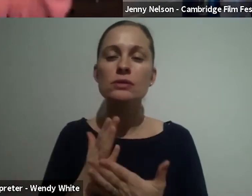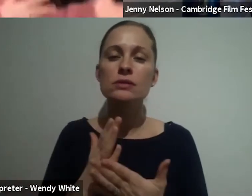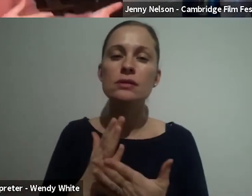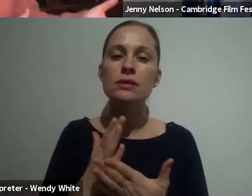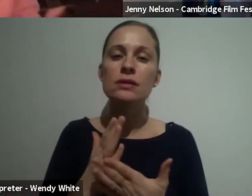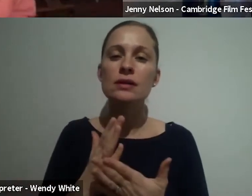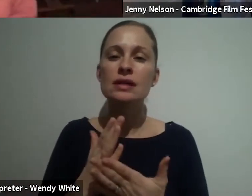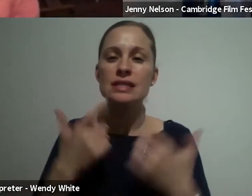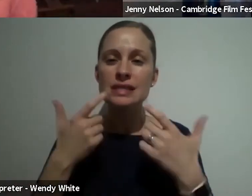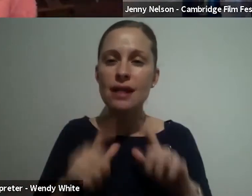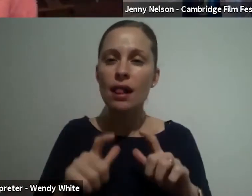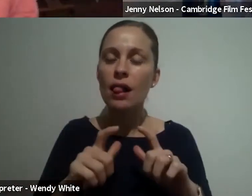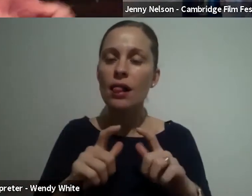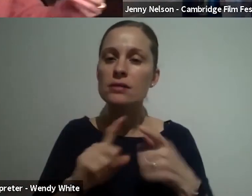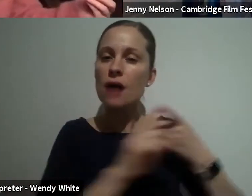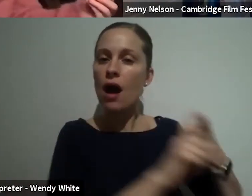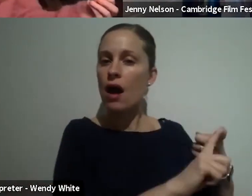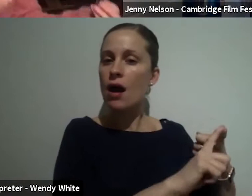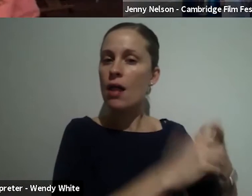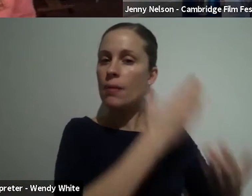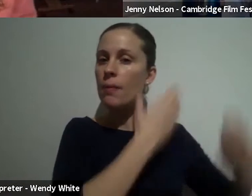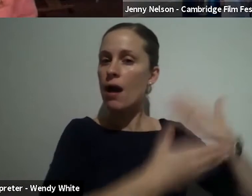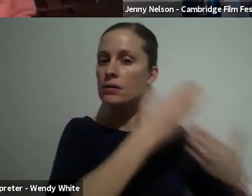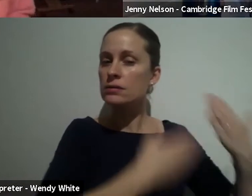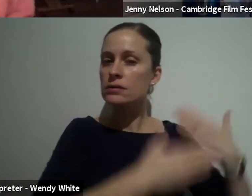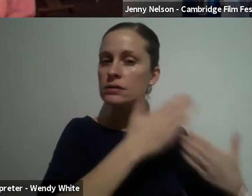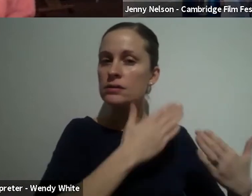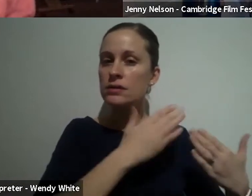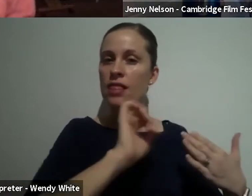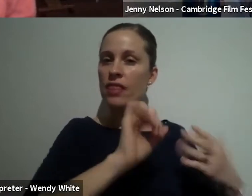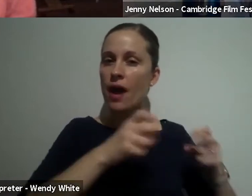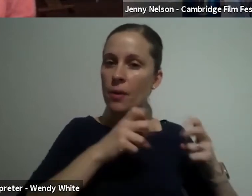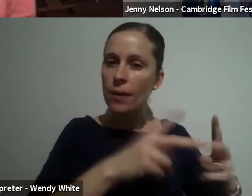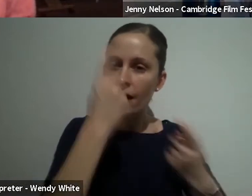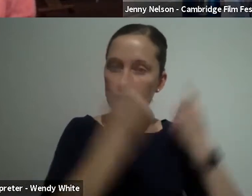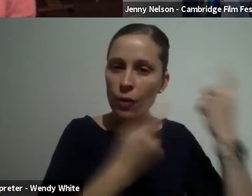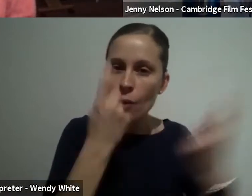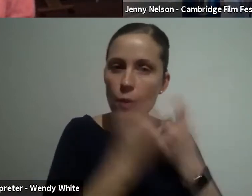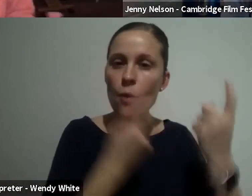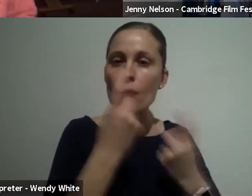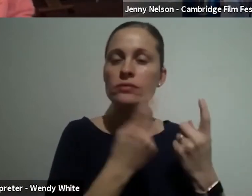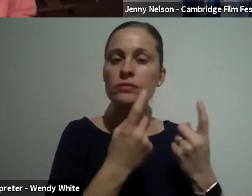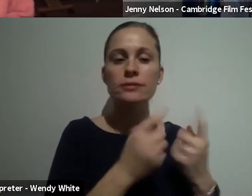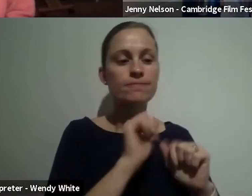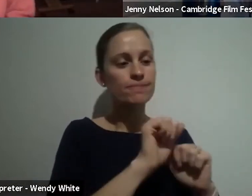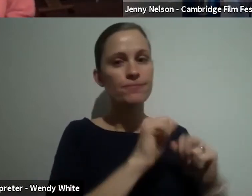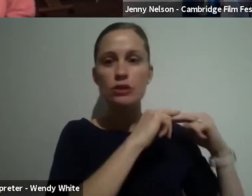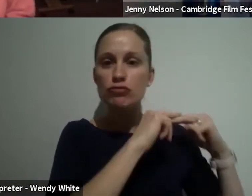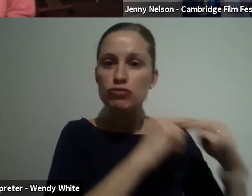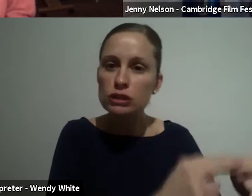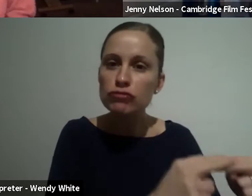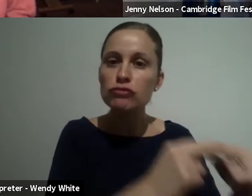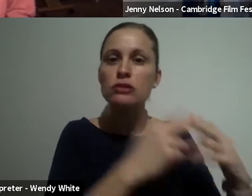still in the past, not with a very conservative way of thinking, also with a lot of traditions that were